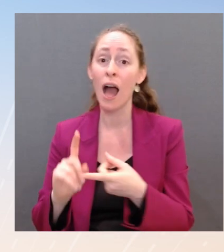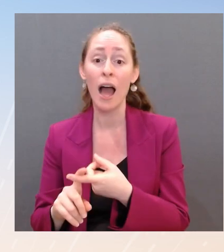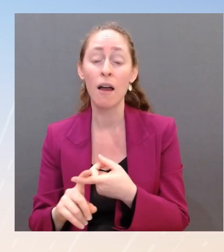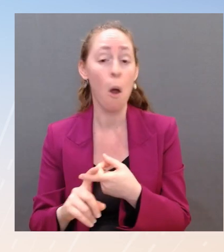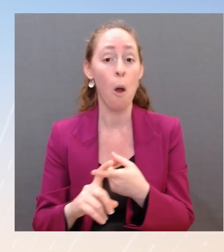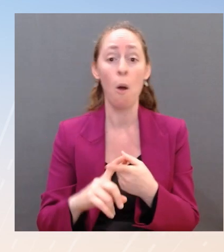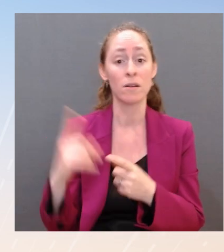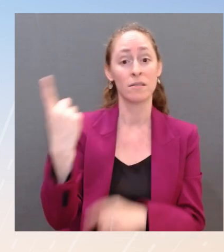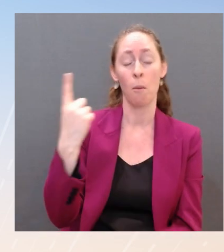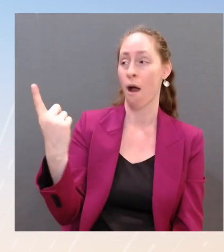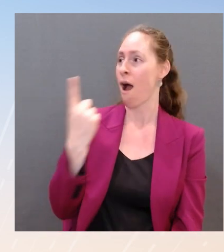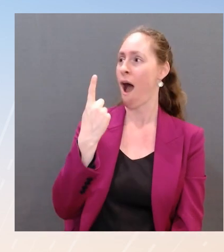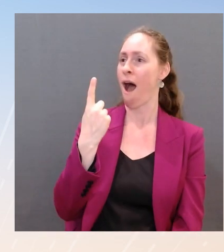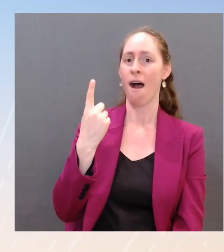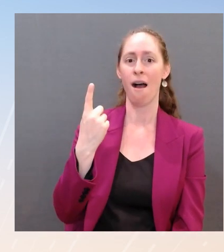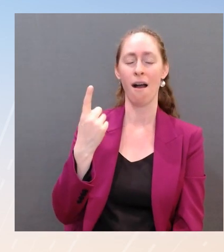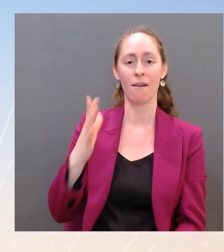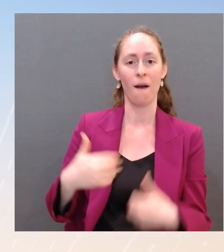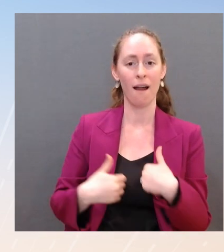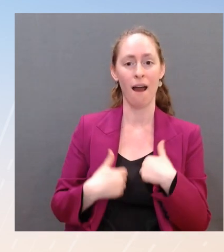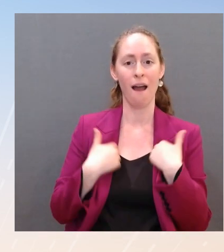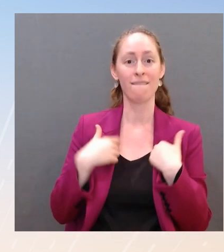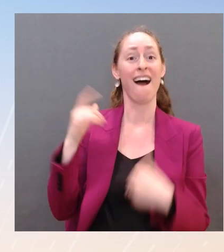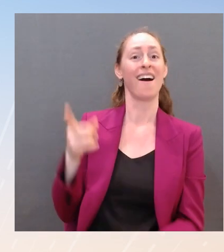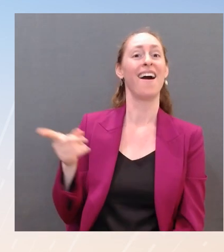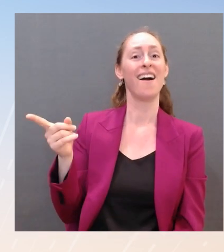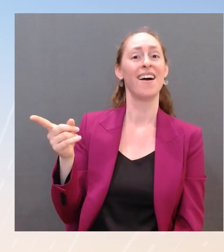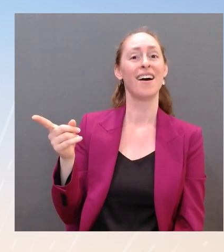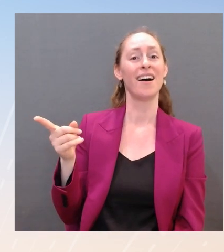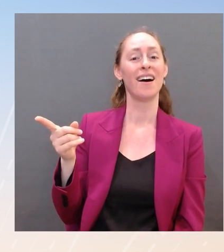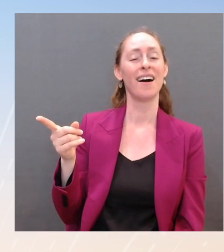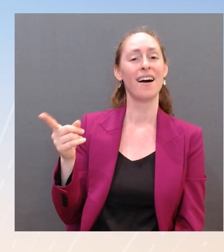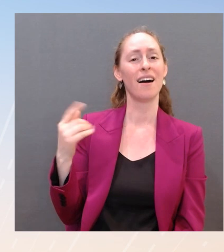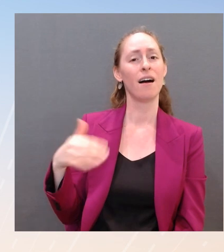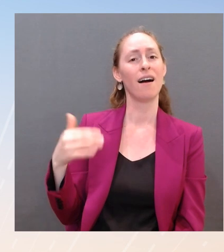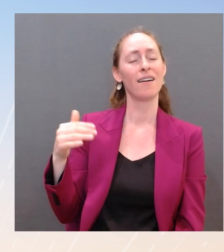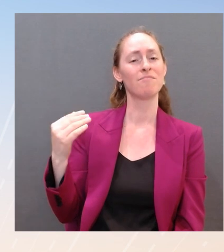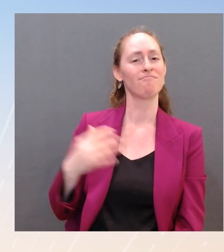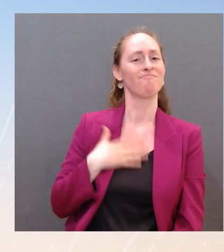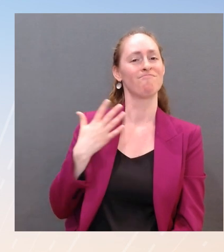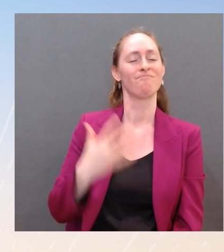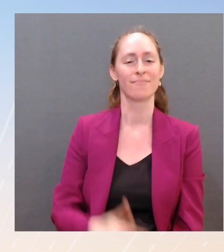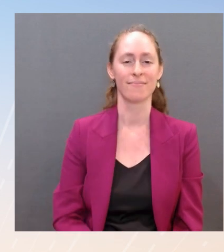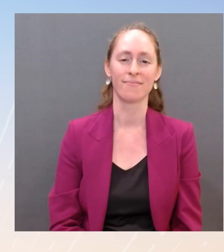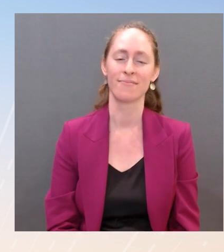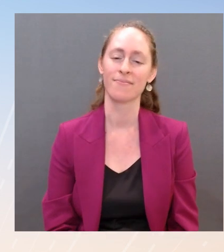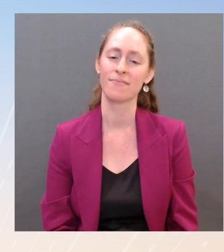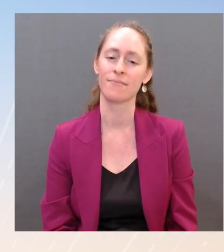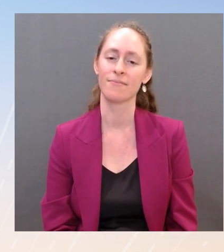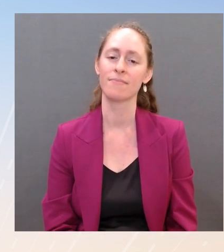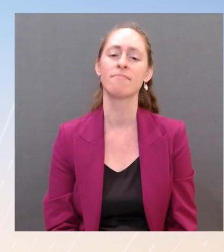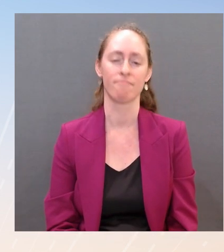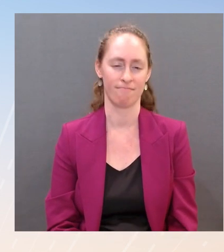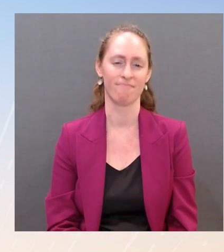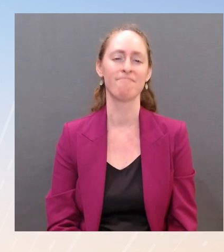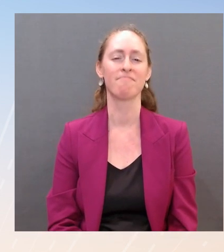and I assure you that when you hear from the people on this stage, you will understand why they are blessings, why they are inspiring so many people in their lives and around our